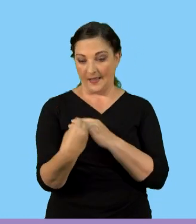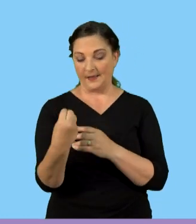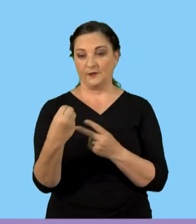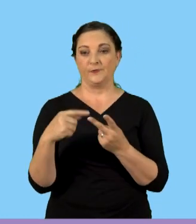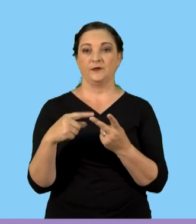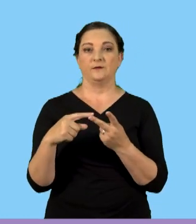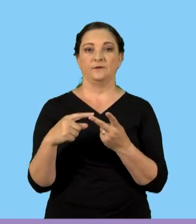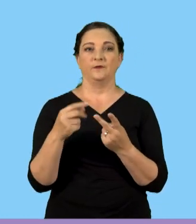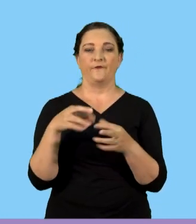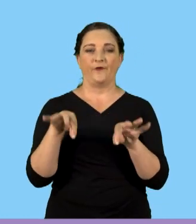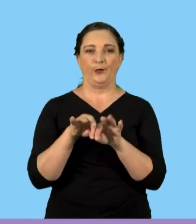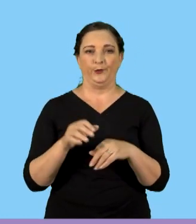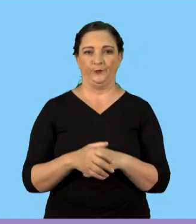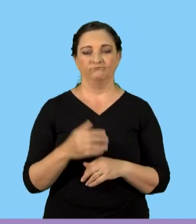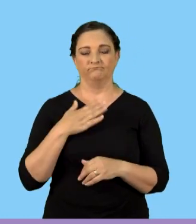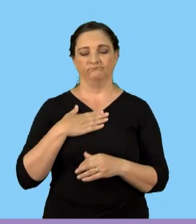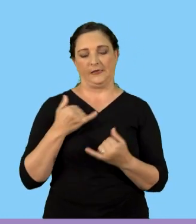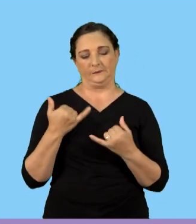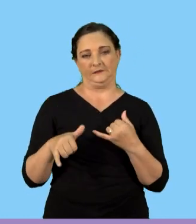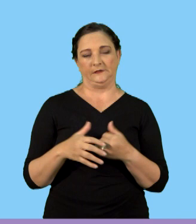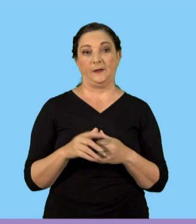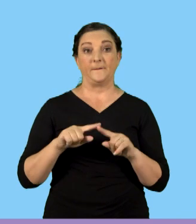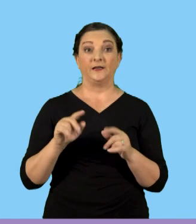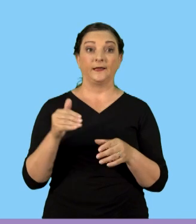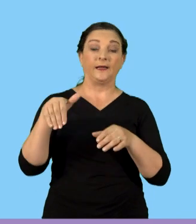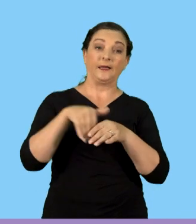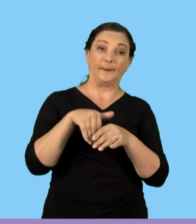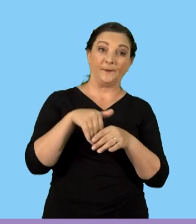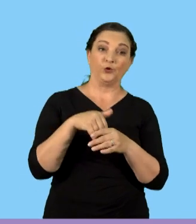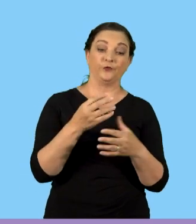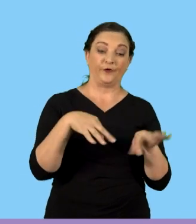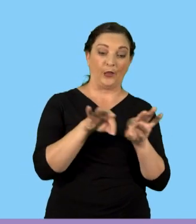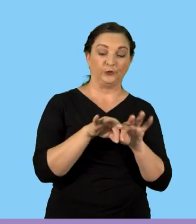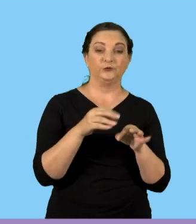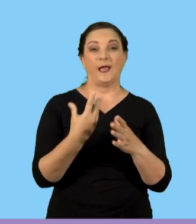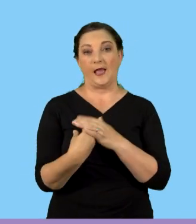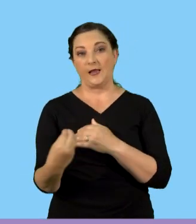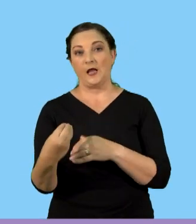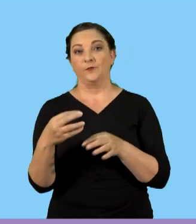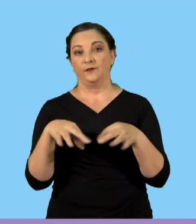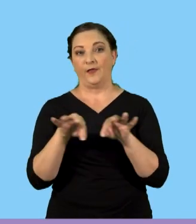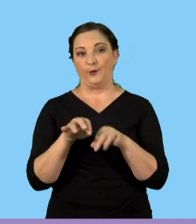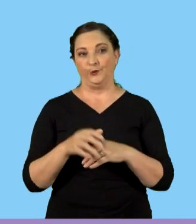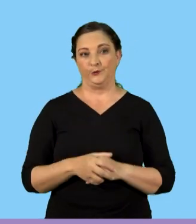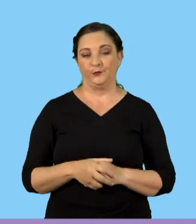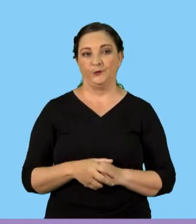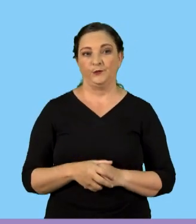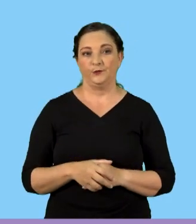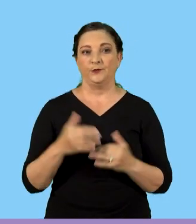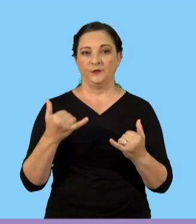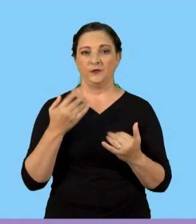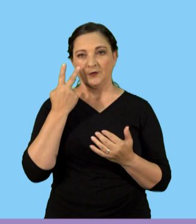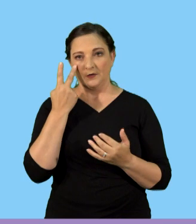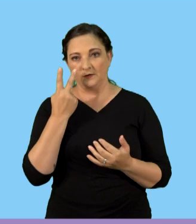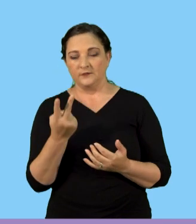value. That was my mistake there. So we have there the input values and the output values, and we have our ordered pairs. So let's